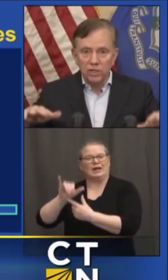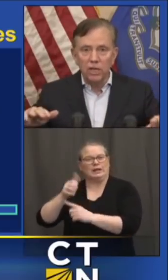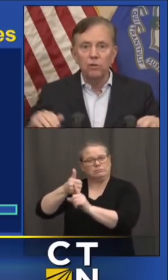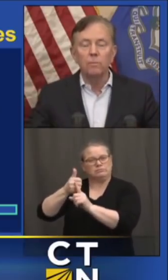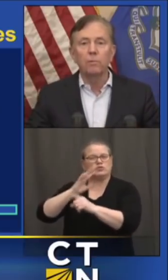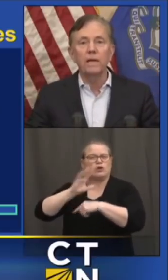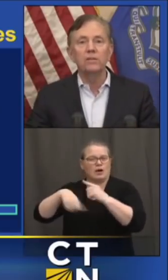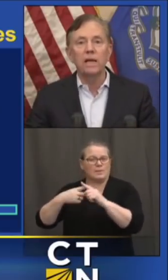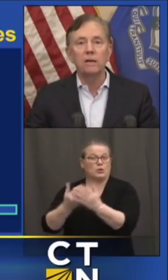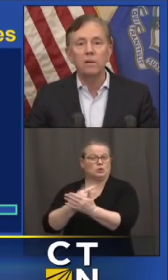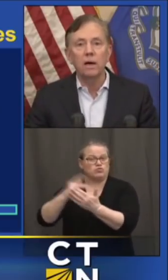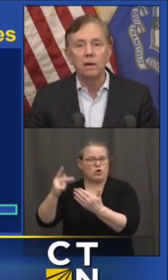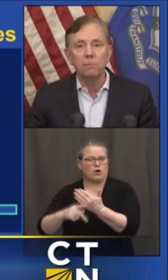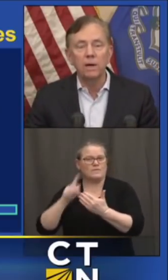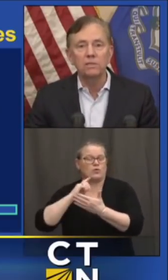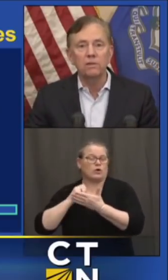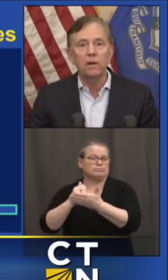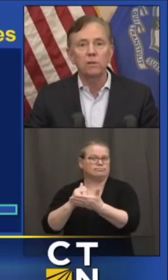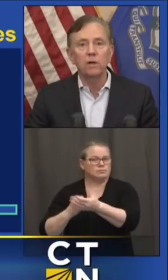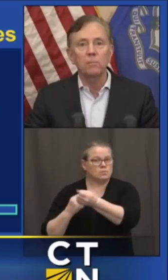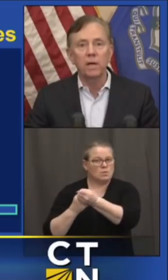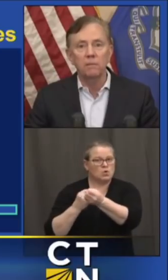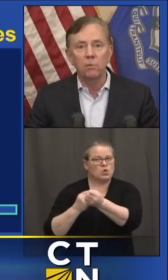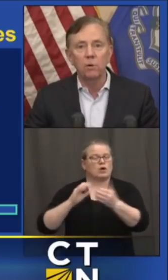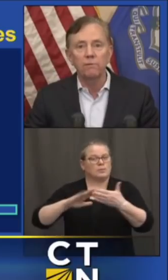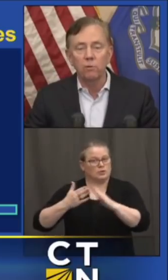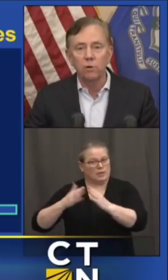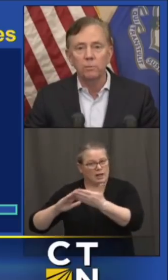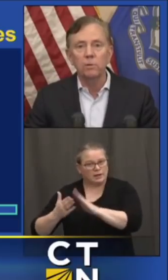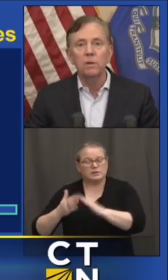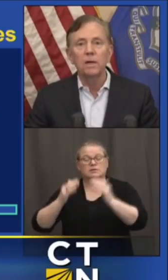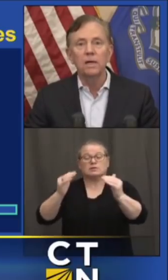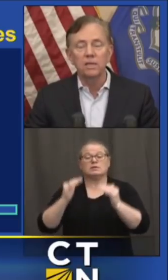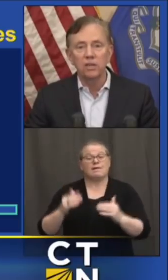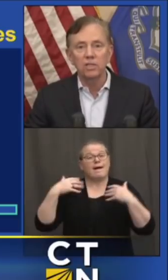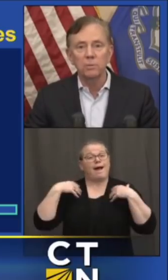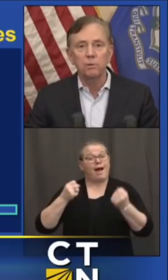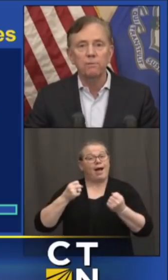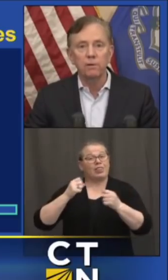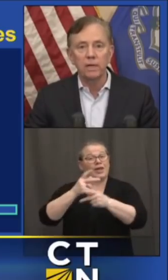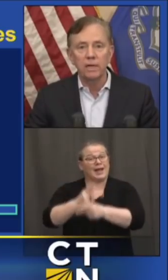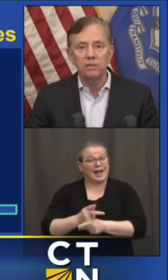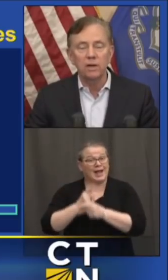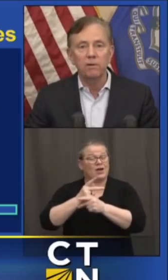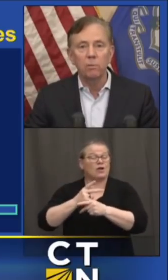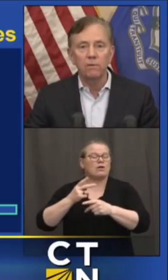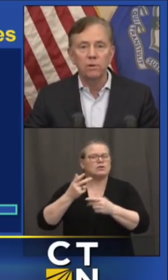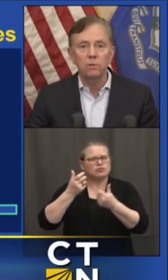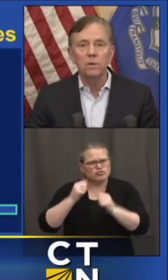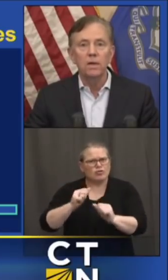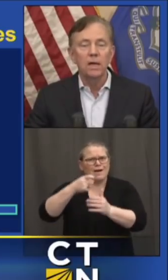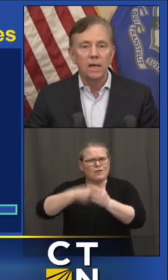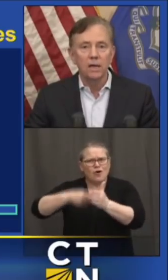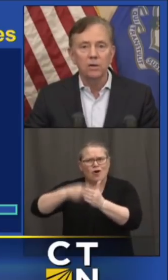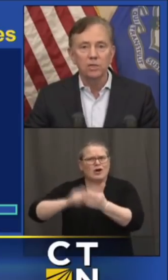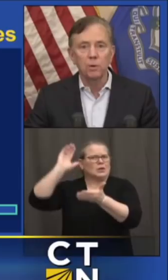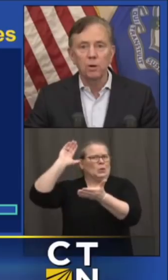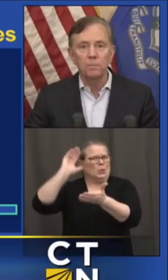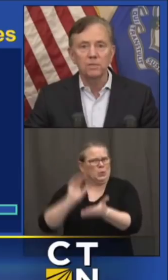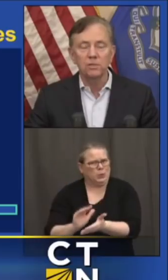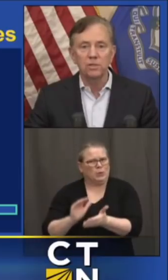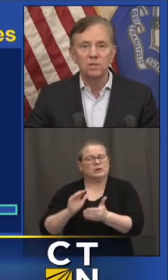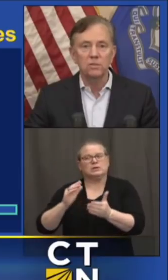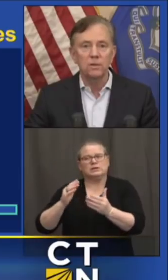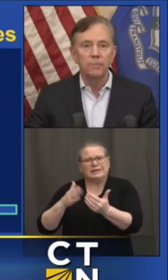do to continue to bring down the high price of healthcare, make it more affordable and accessible for each and every one of you and our